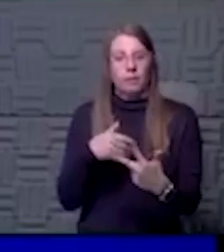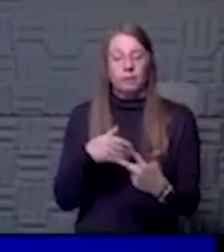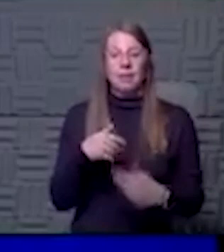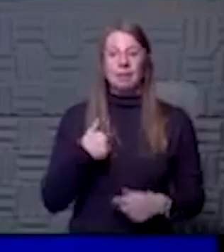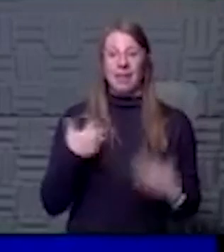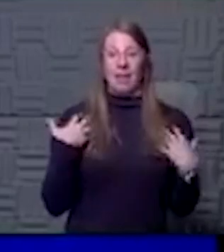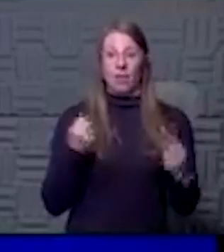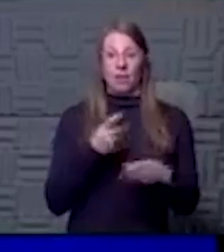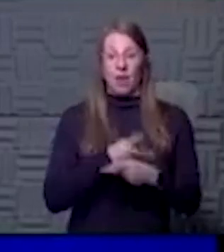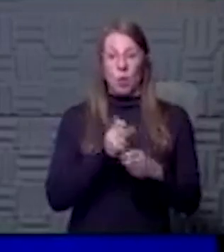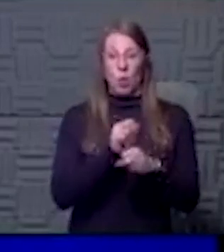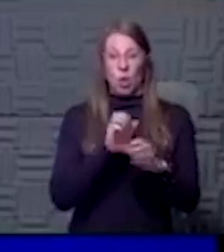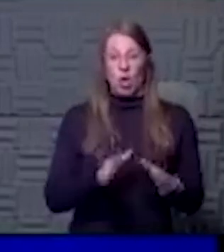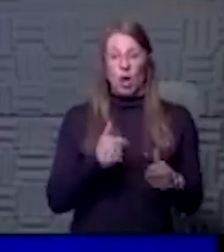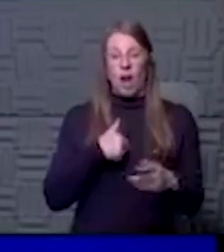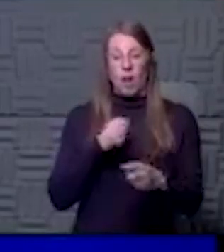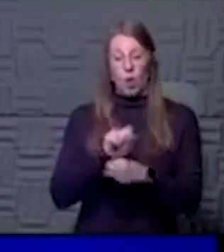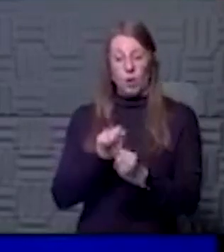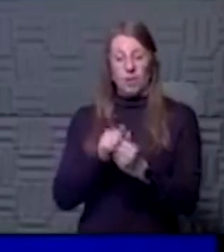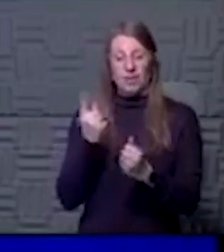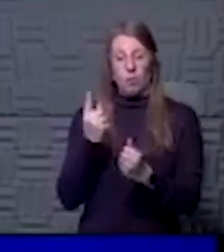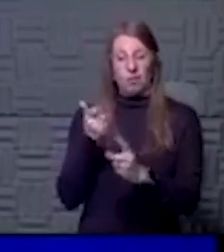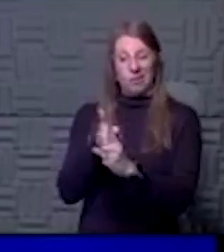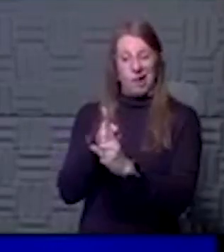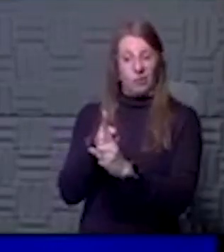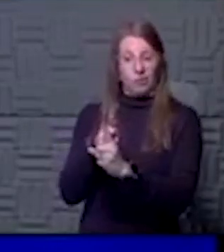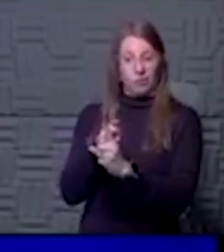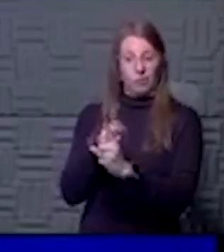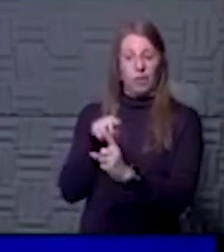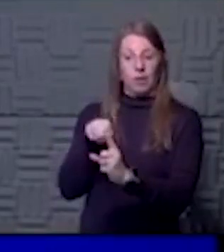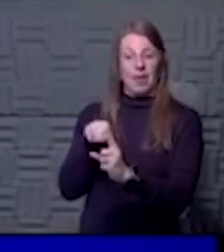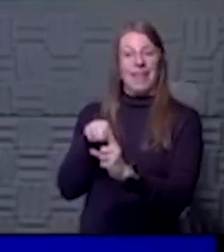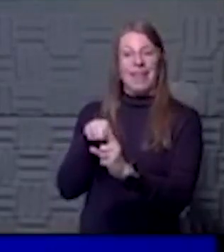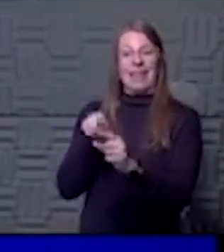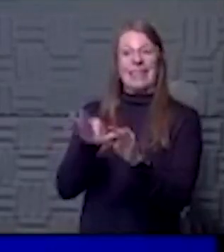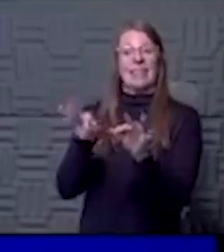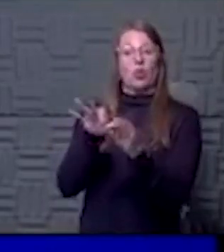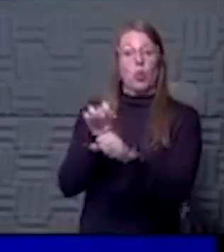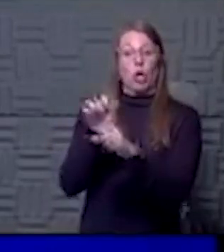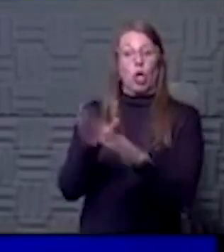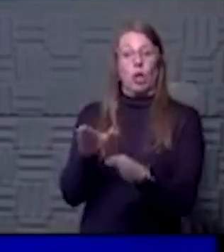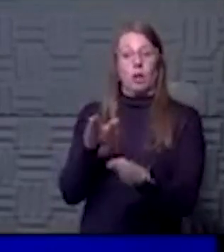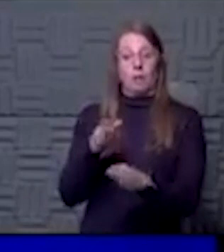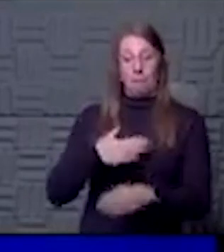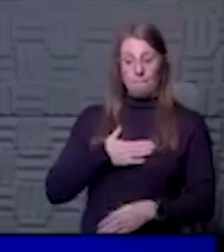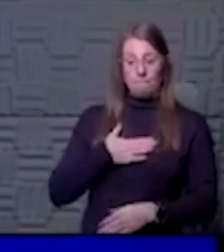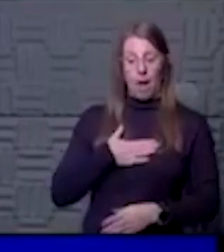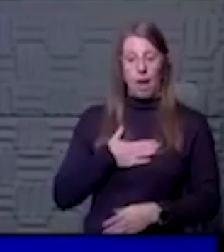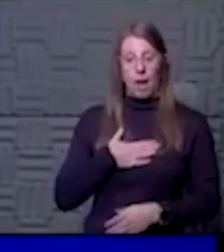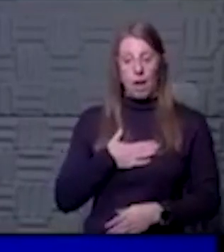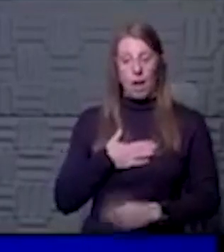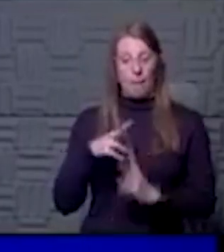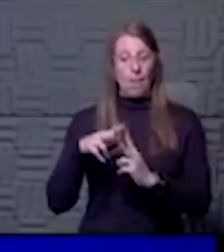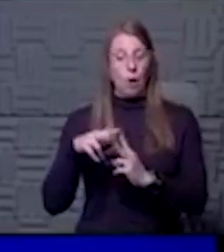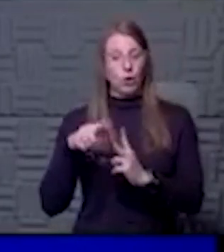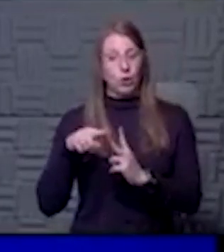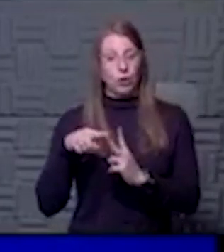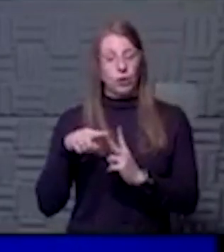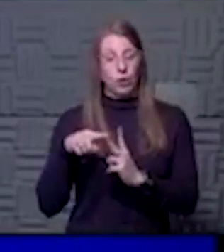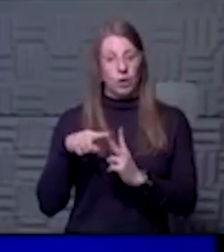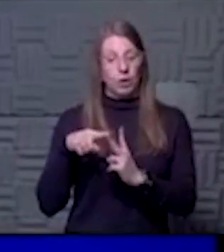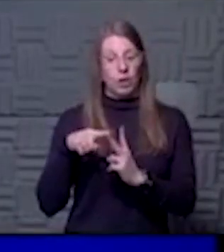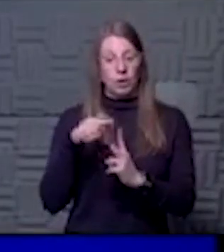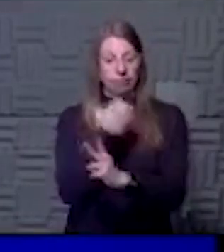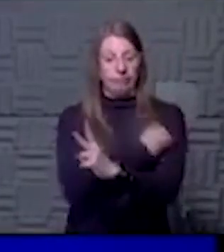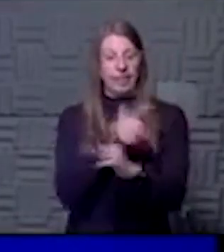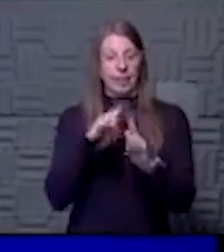healthcare worker and I work with someone who is considered an essential worker, will my partner get the flu shot the same